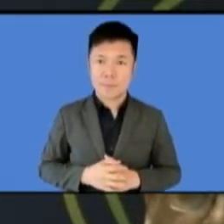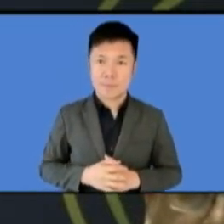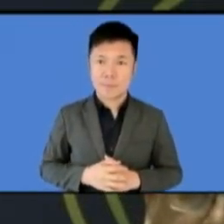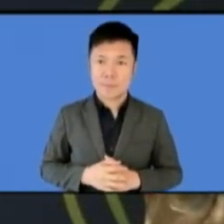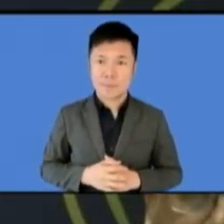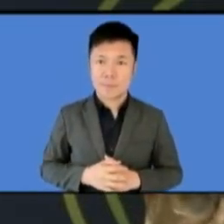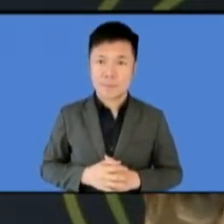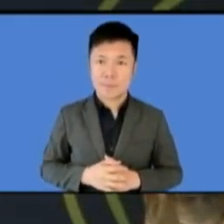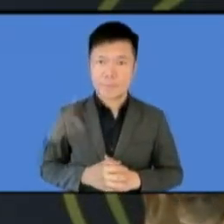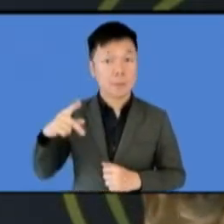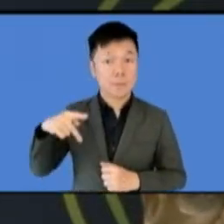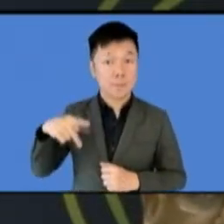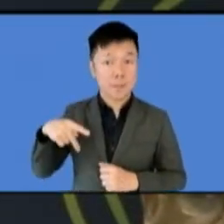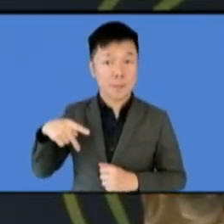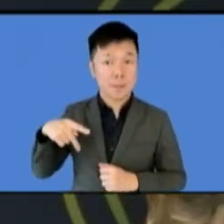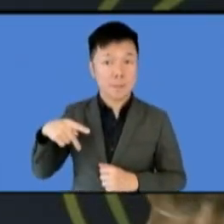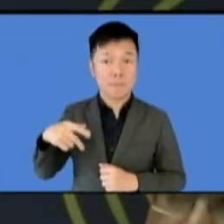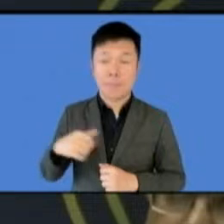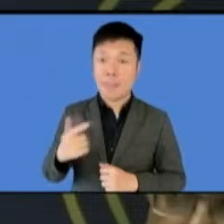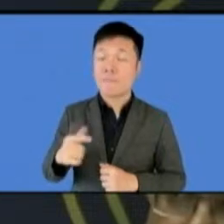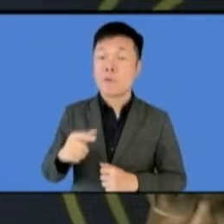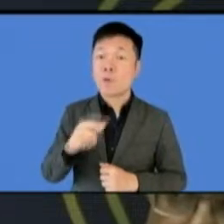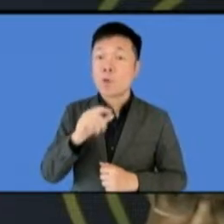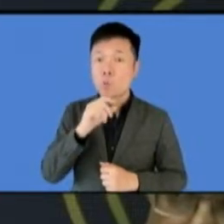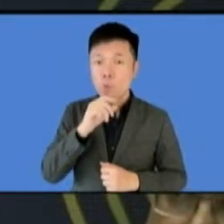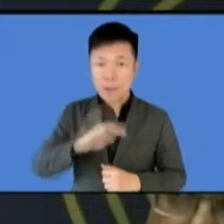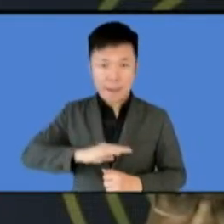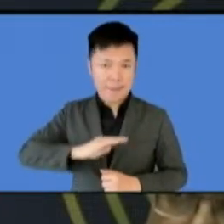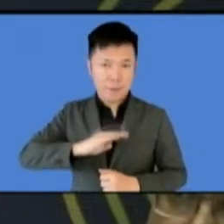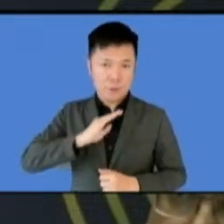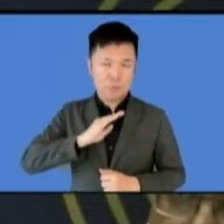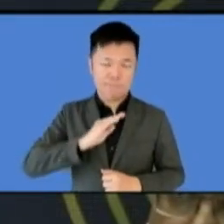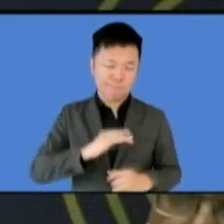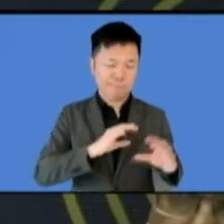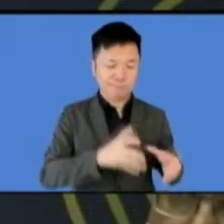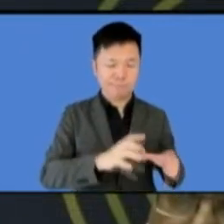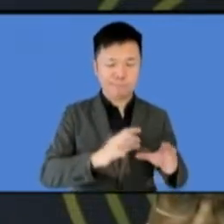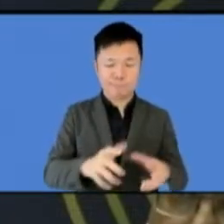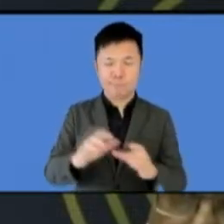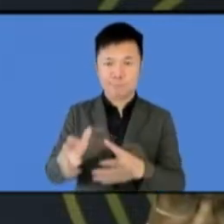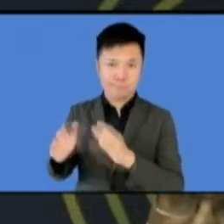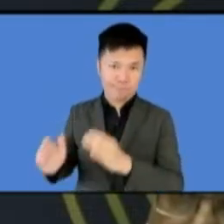GDP is consumed by different ages as well. Not only that, the